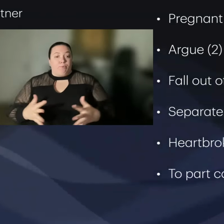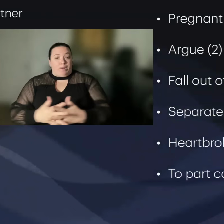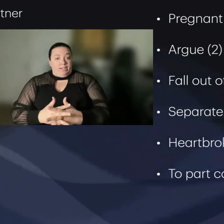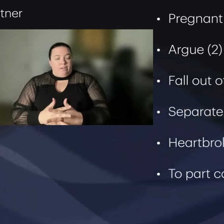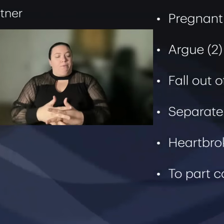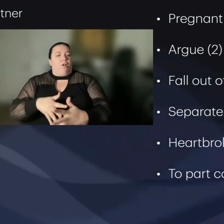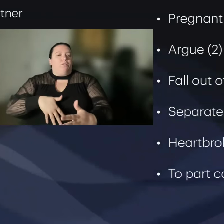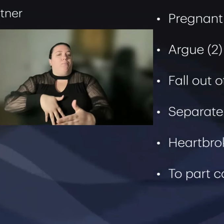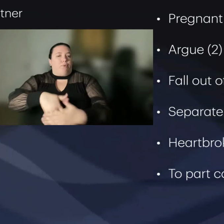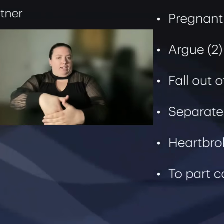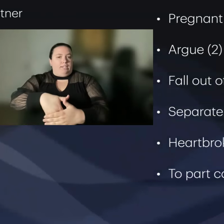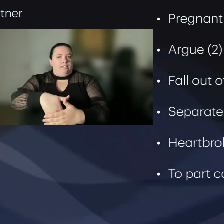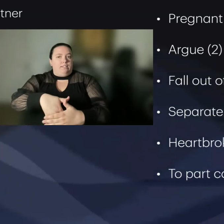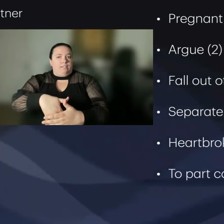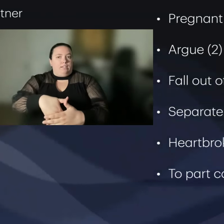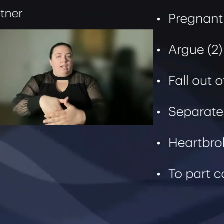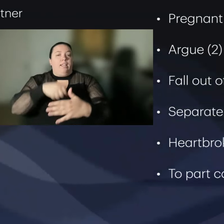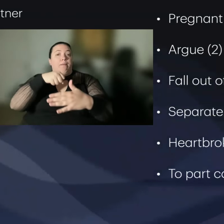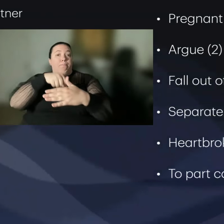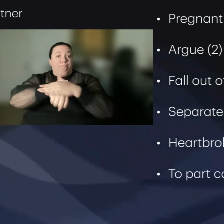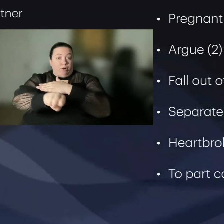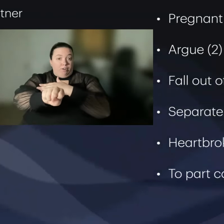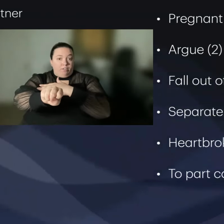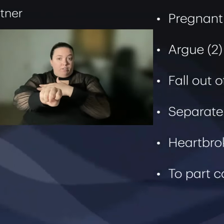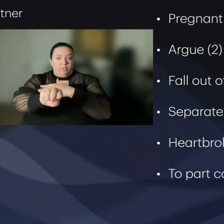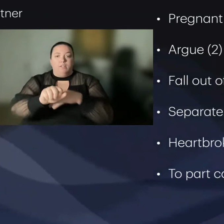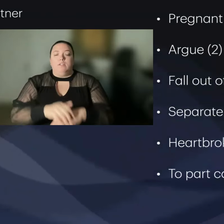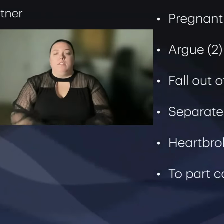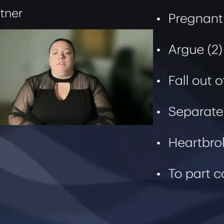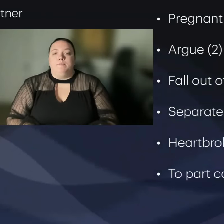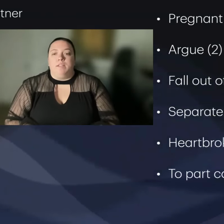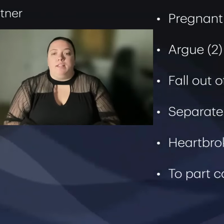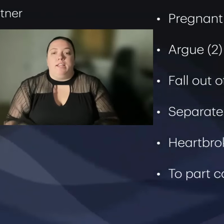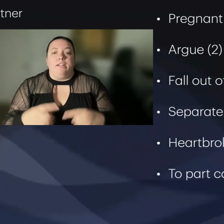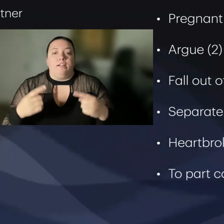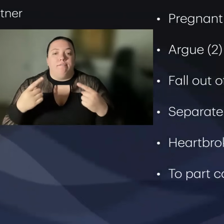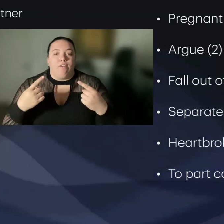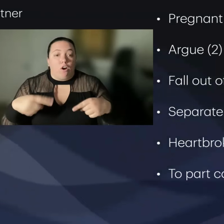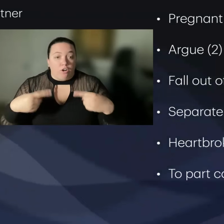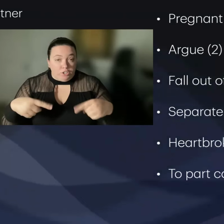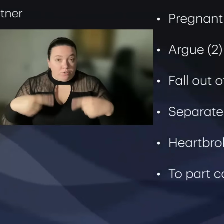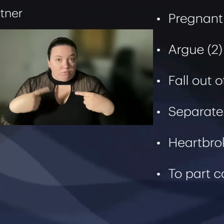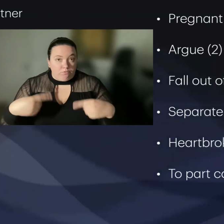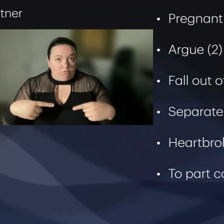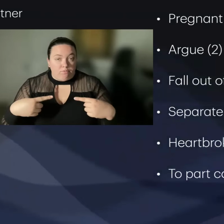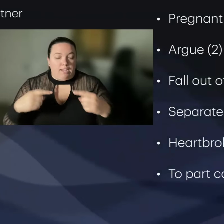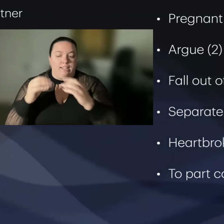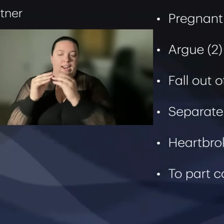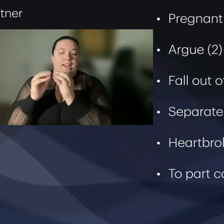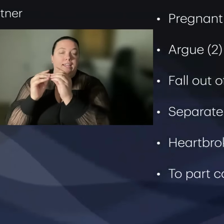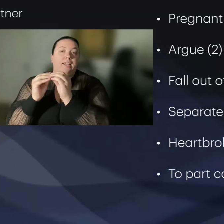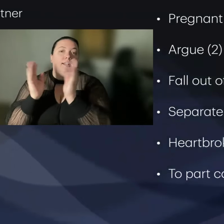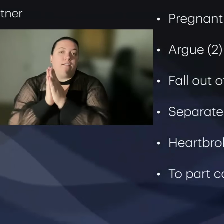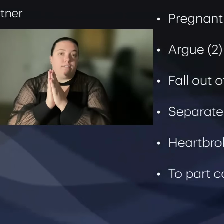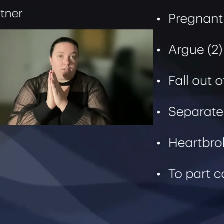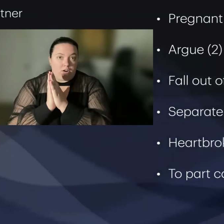have pregnant but also pregnant, and then birth, and then argue, and then